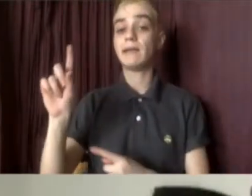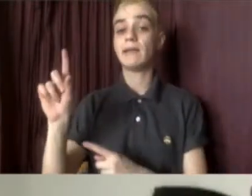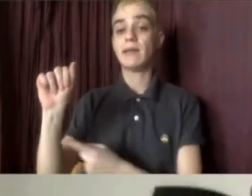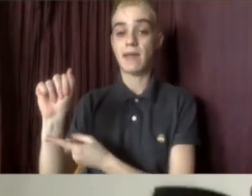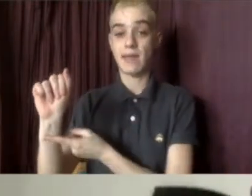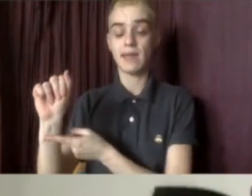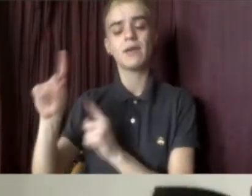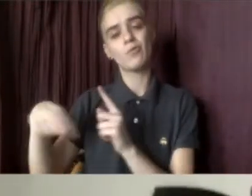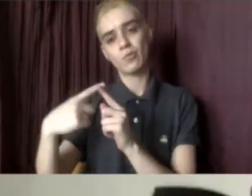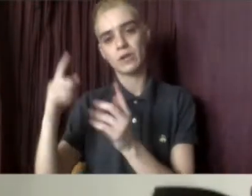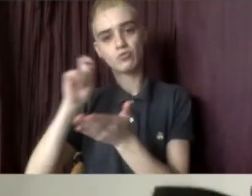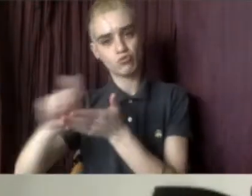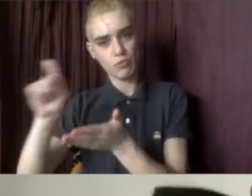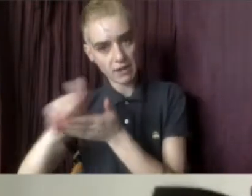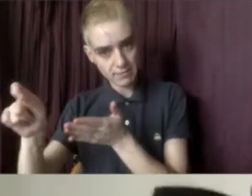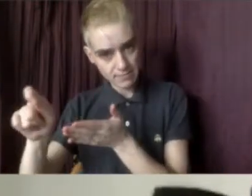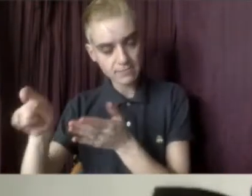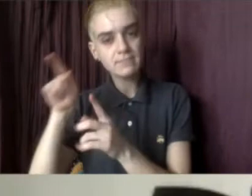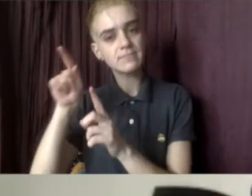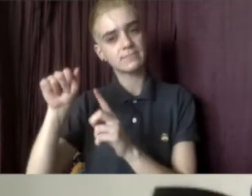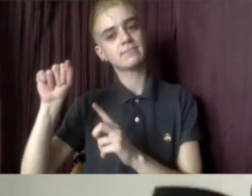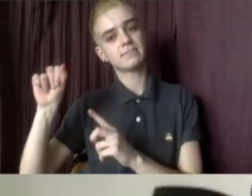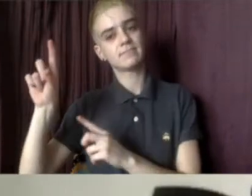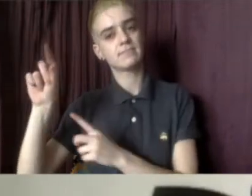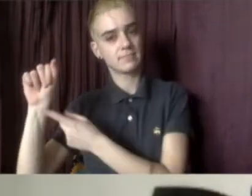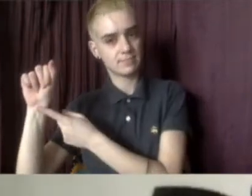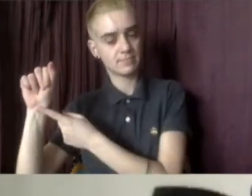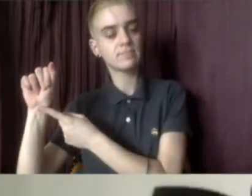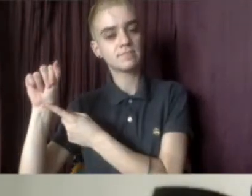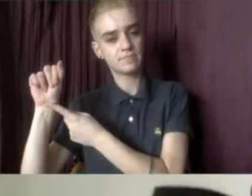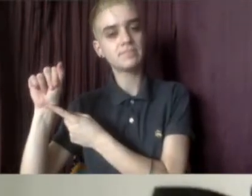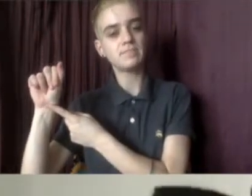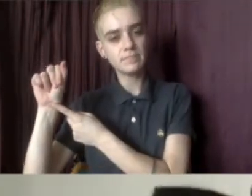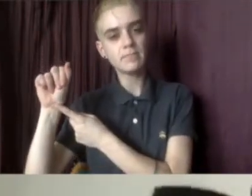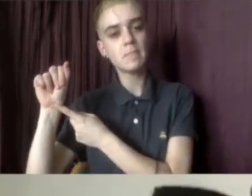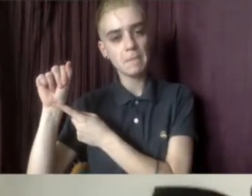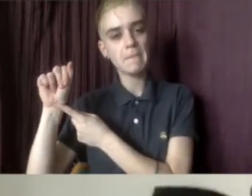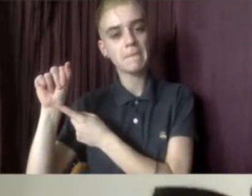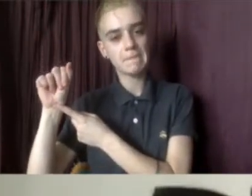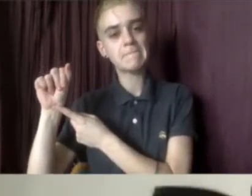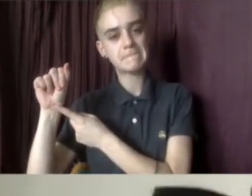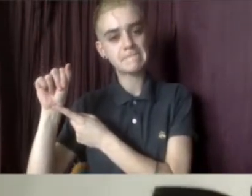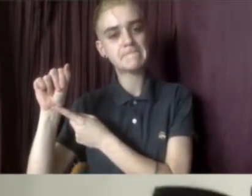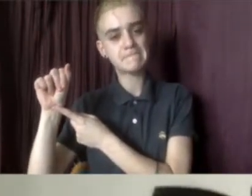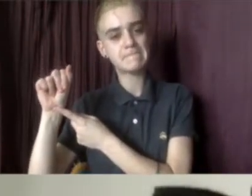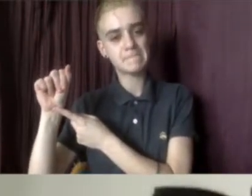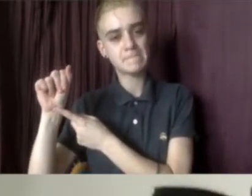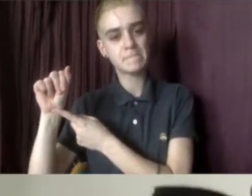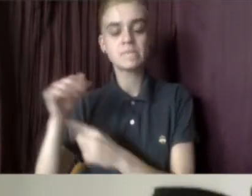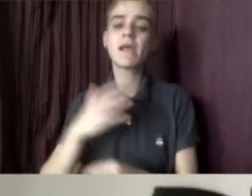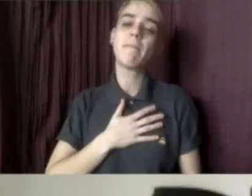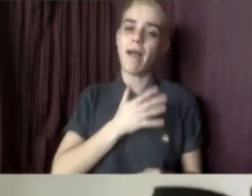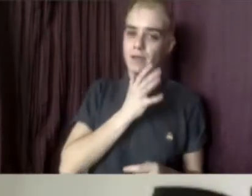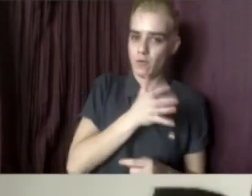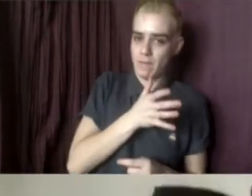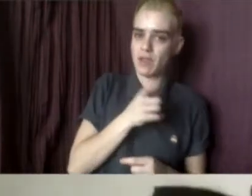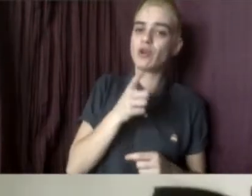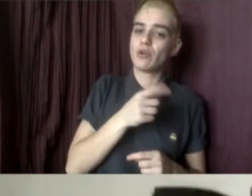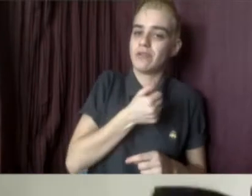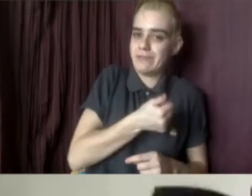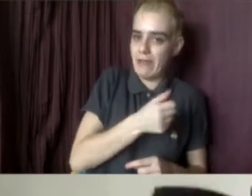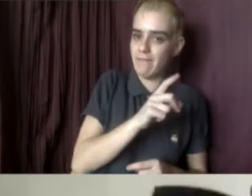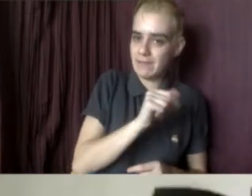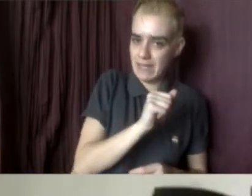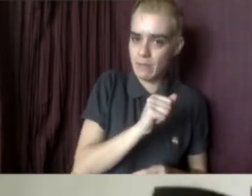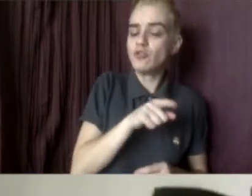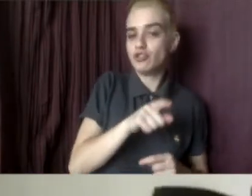ADA. So that's why you see a lot of churches that are not accessible. Now, it's one thing to go above and beyond